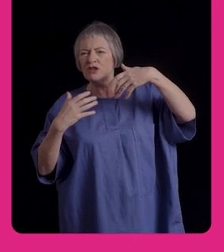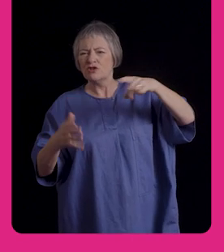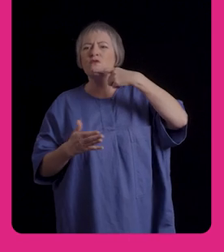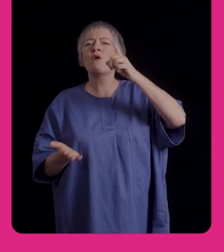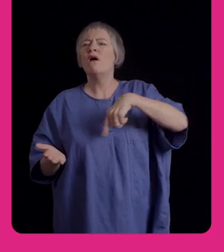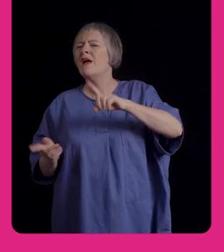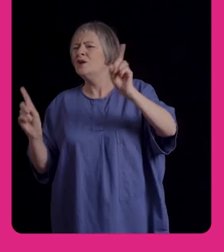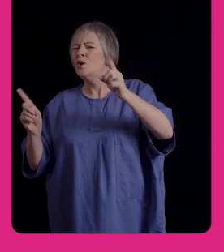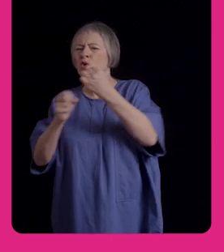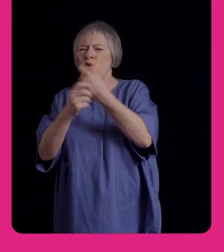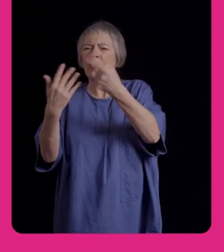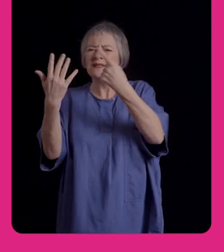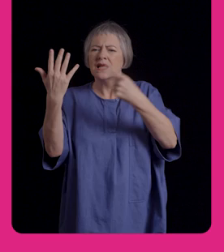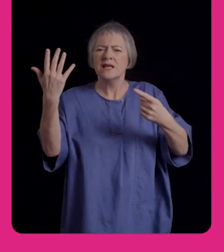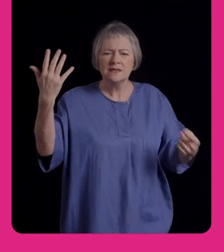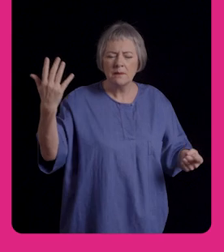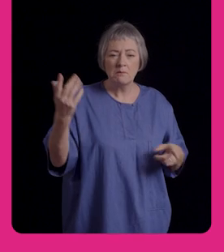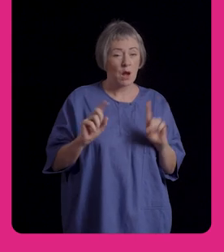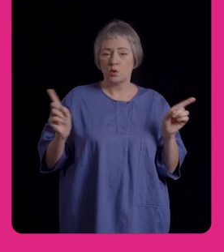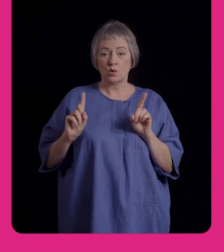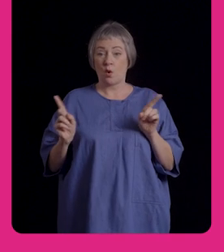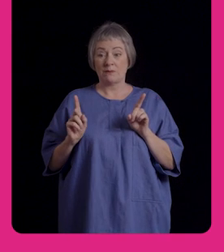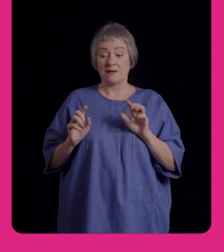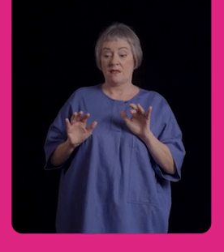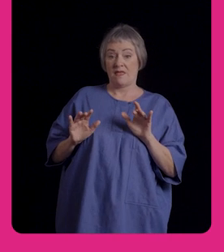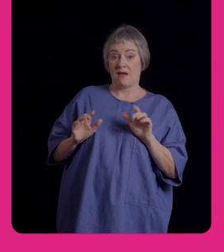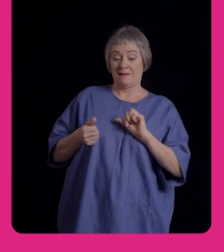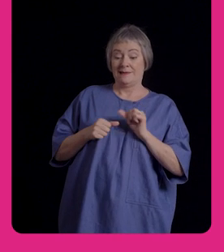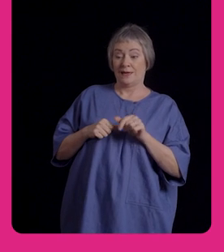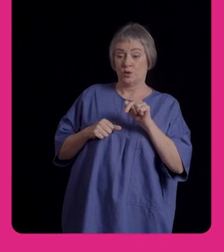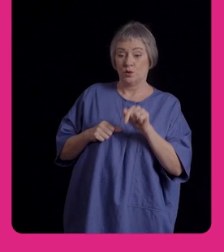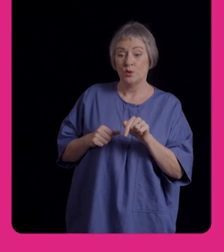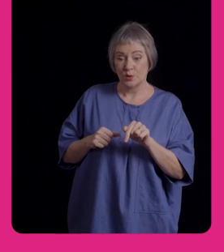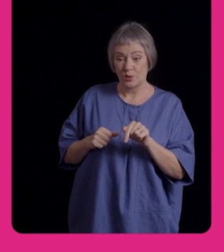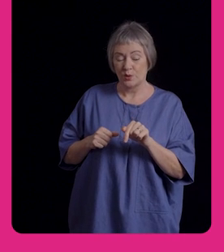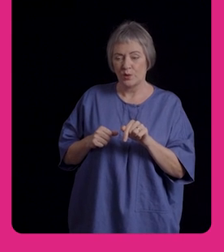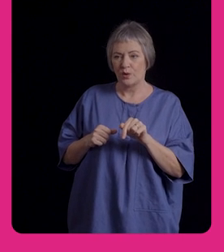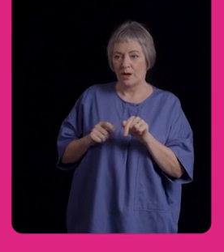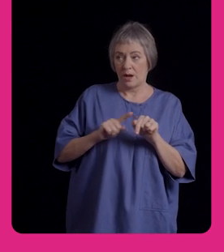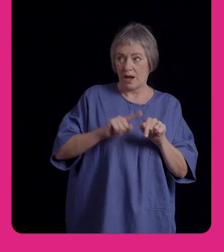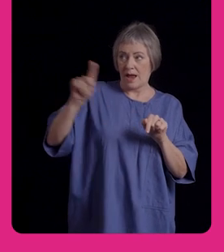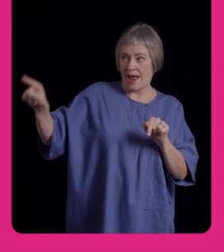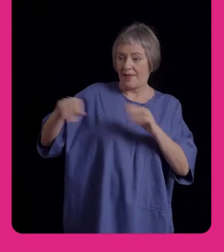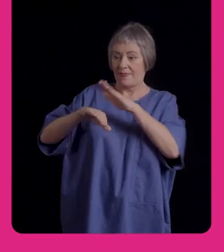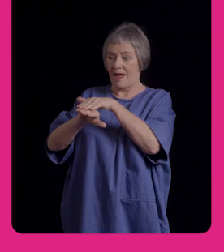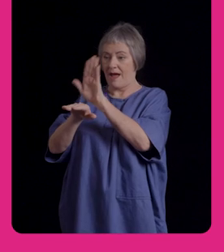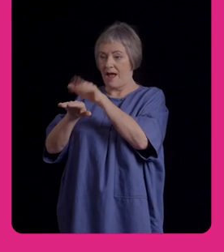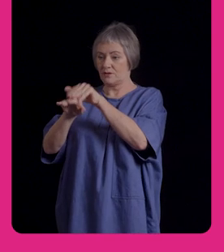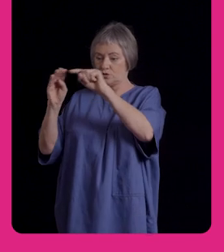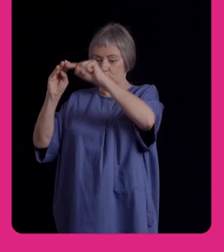aloft. But there's no one like directly in your way between where you are and the hatch that goes below.